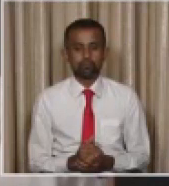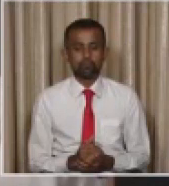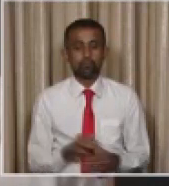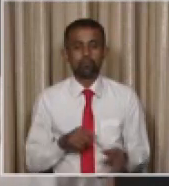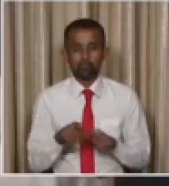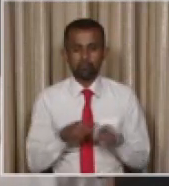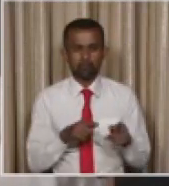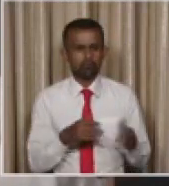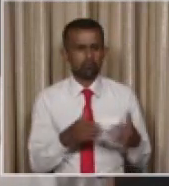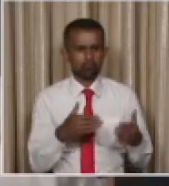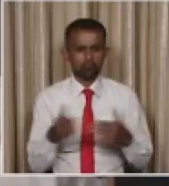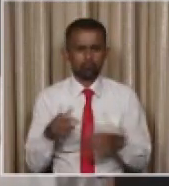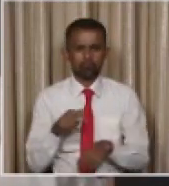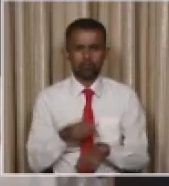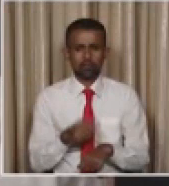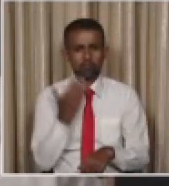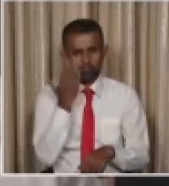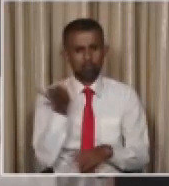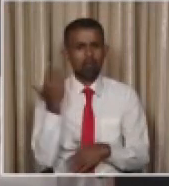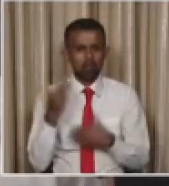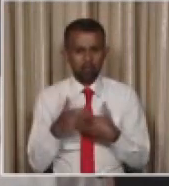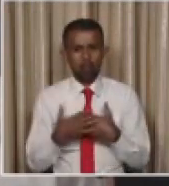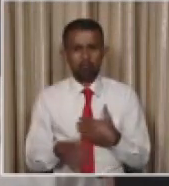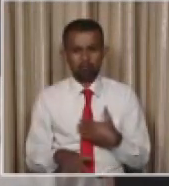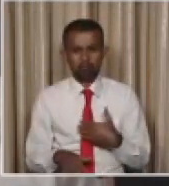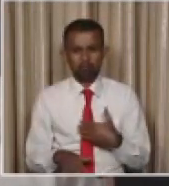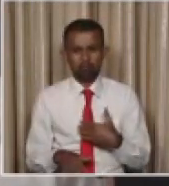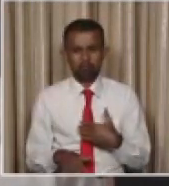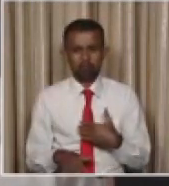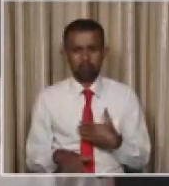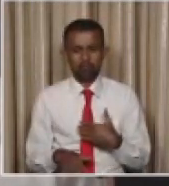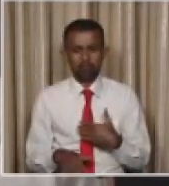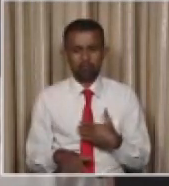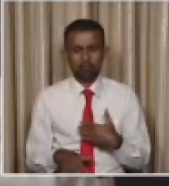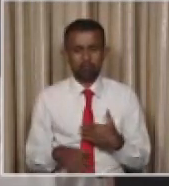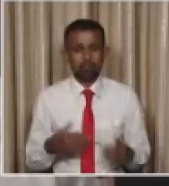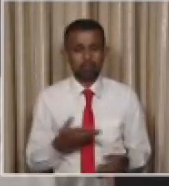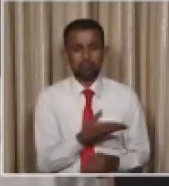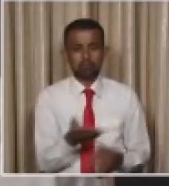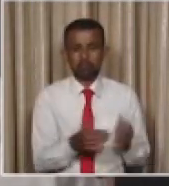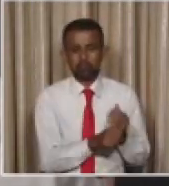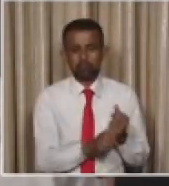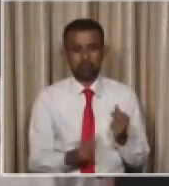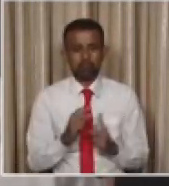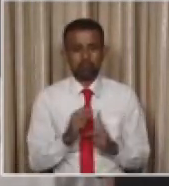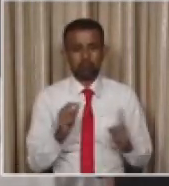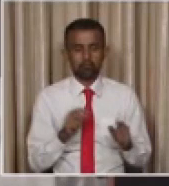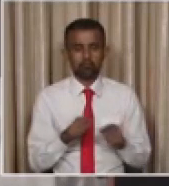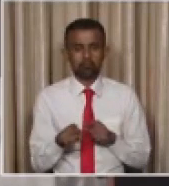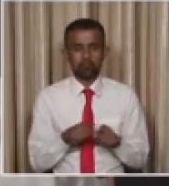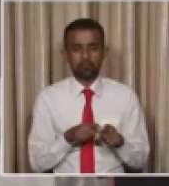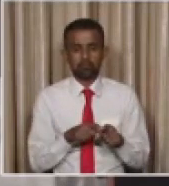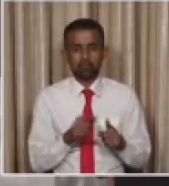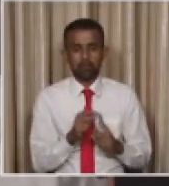and Vasudeva Nanakkar were members of the House, because these powers of the Supreme Court in all other matters come under justice, but this